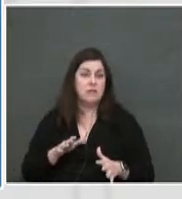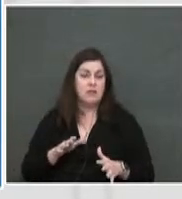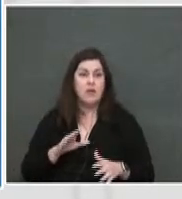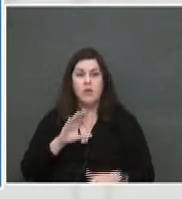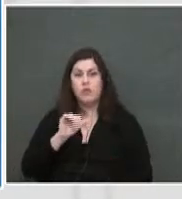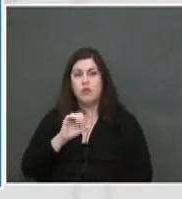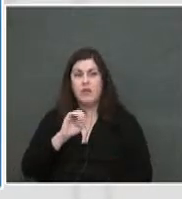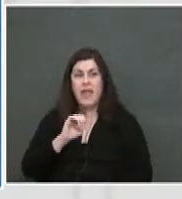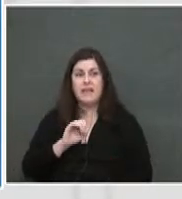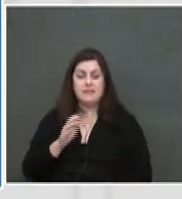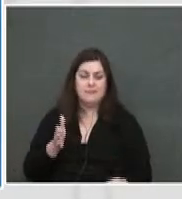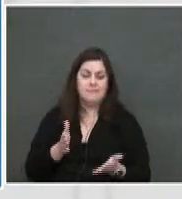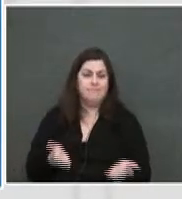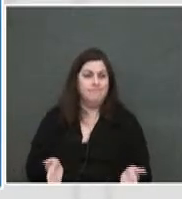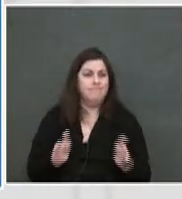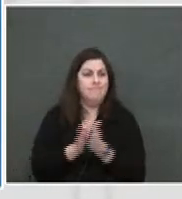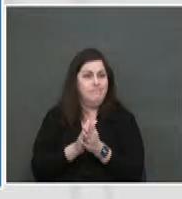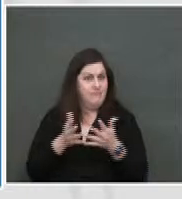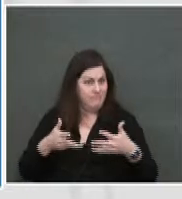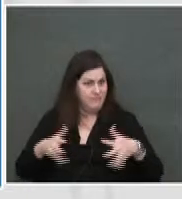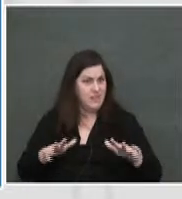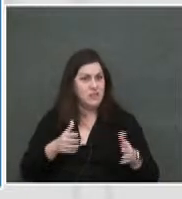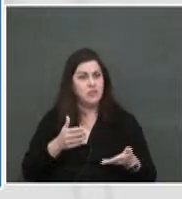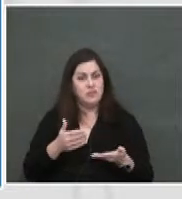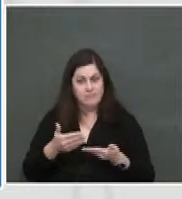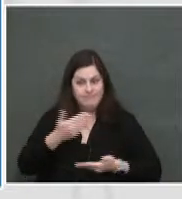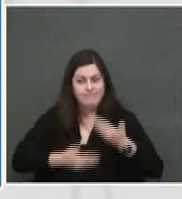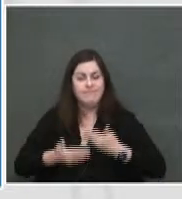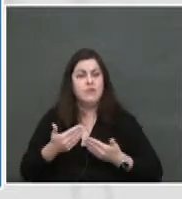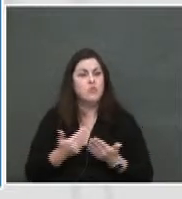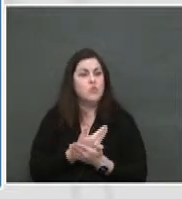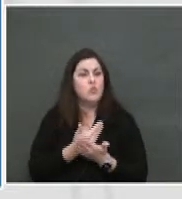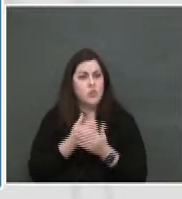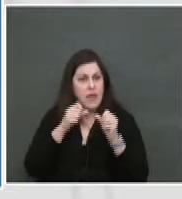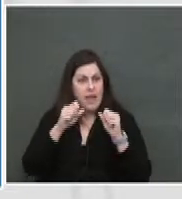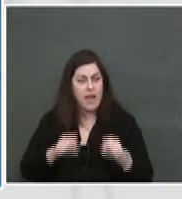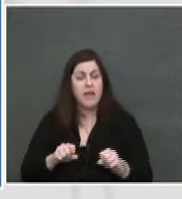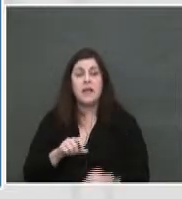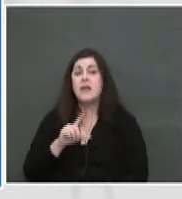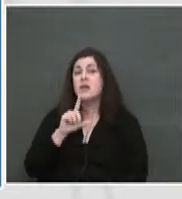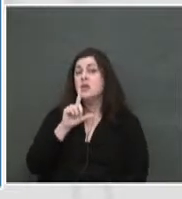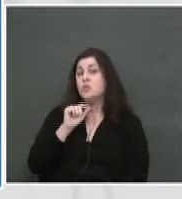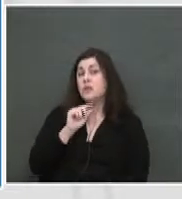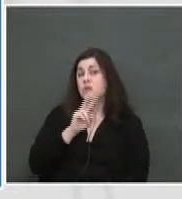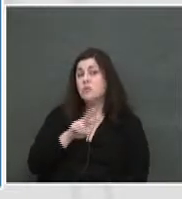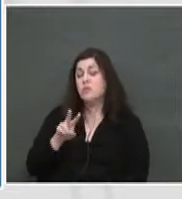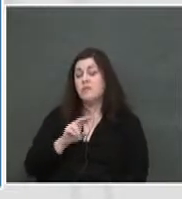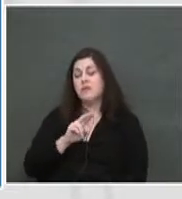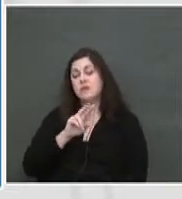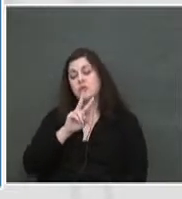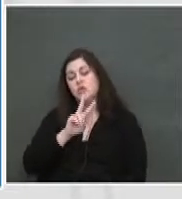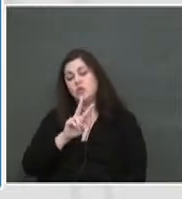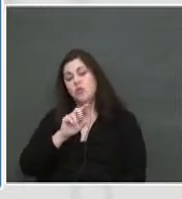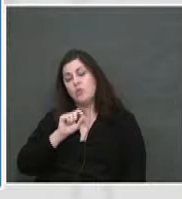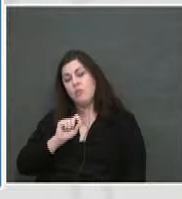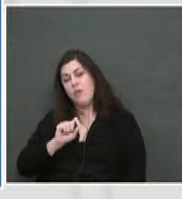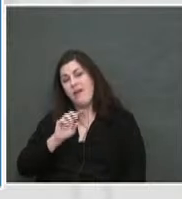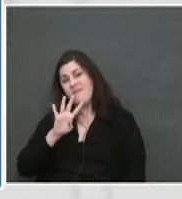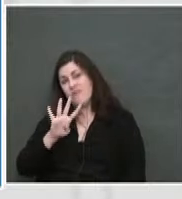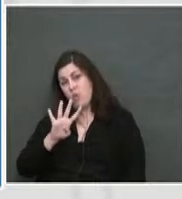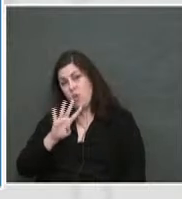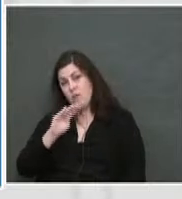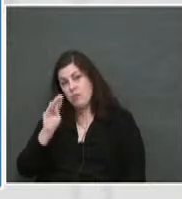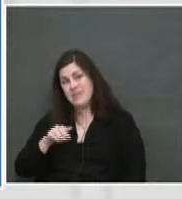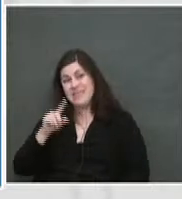Our NIBRS stats, looking back again at 2022, we have a 2.4% decrease in crimes